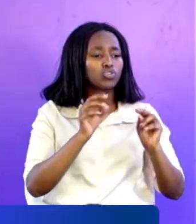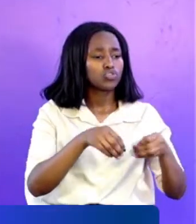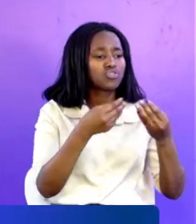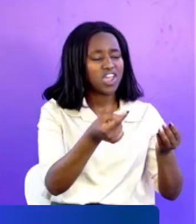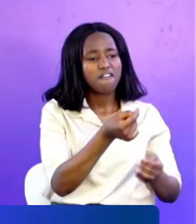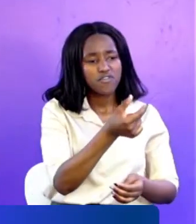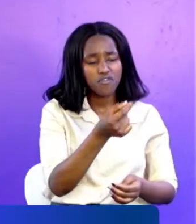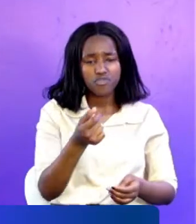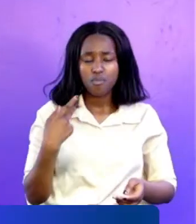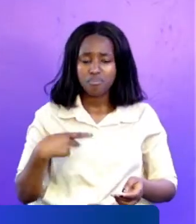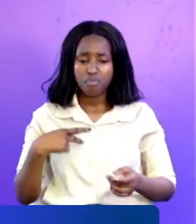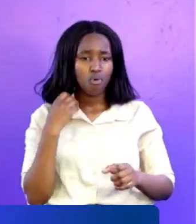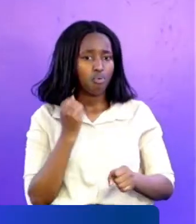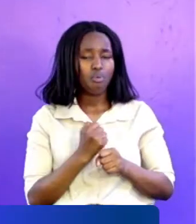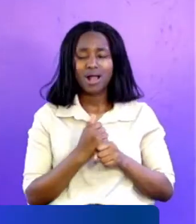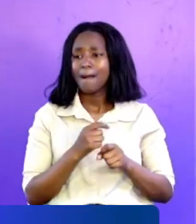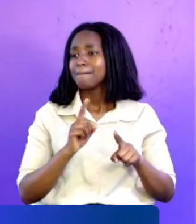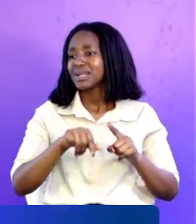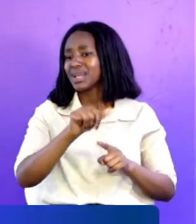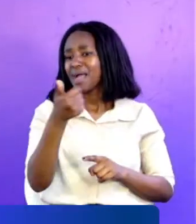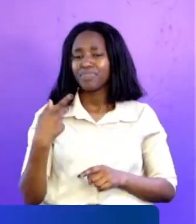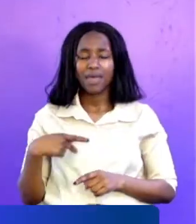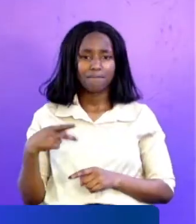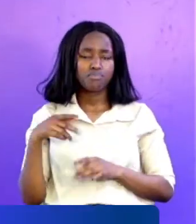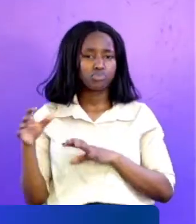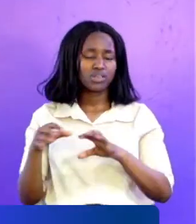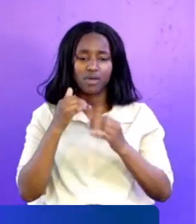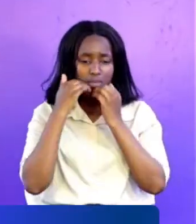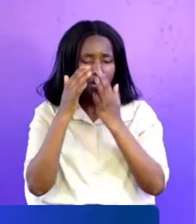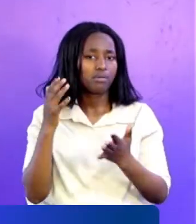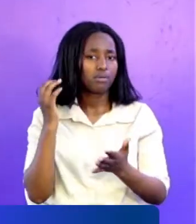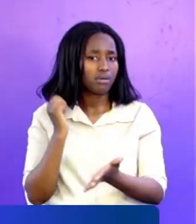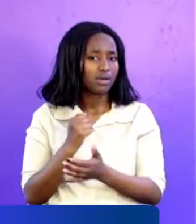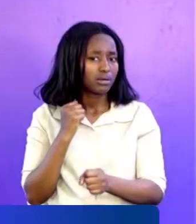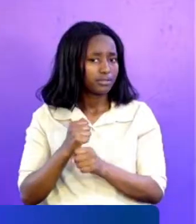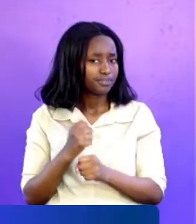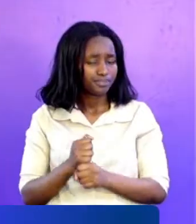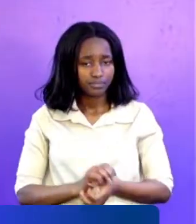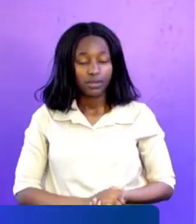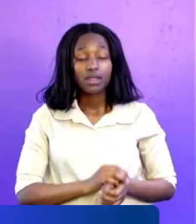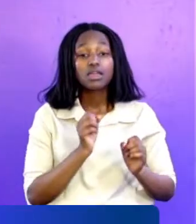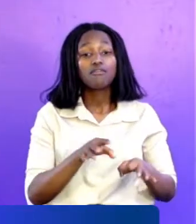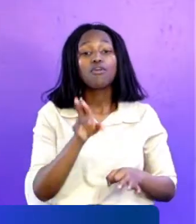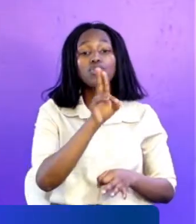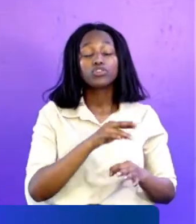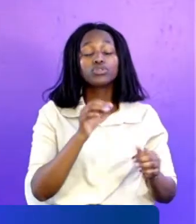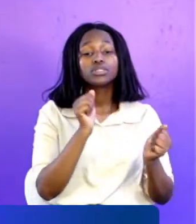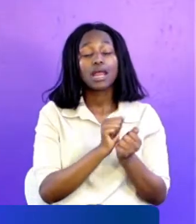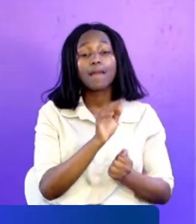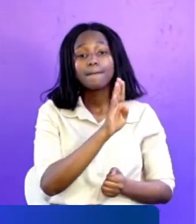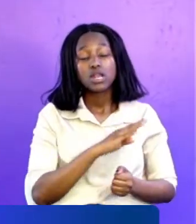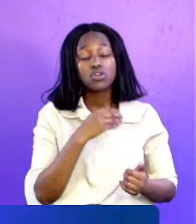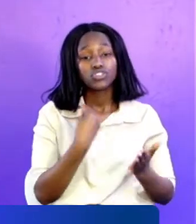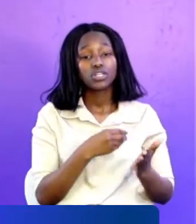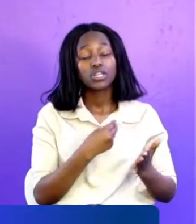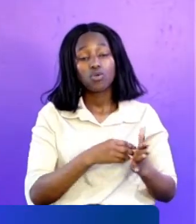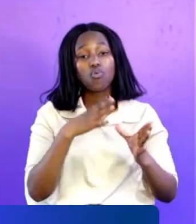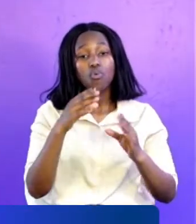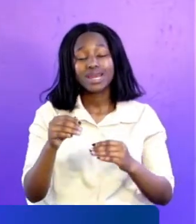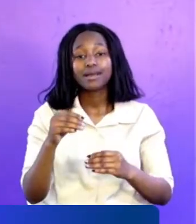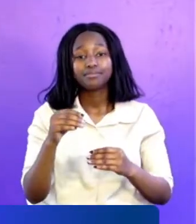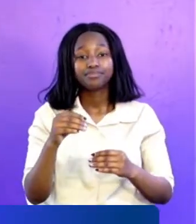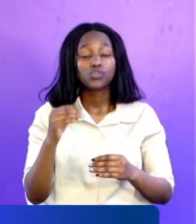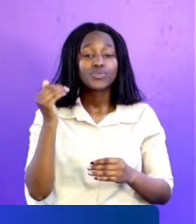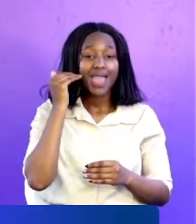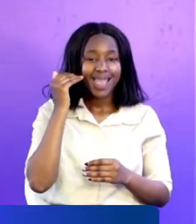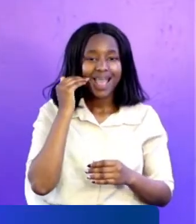For example, 10 billion shillings going to Siaya every year. If that 10 billion shillings could go to